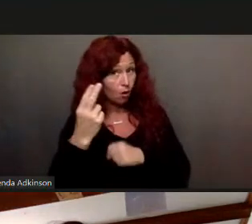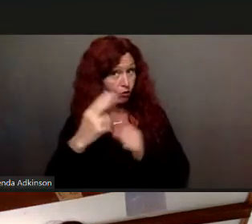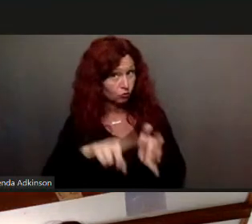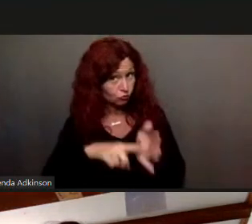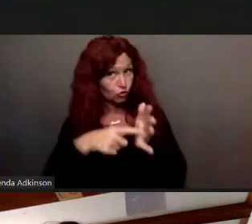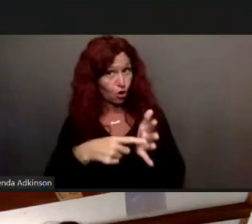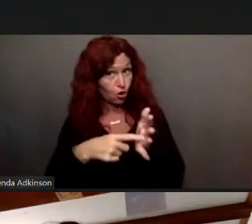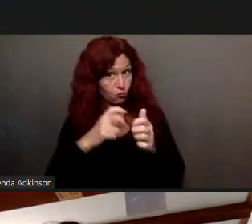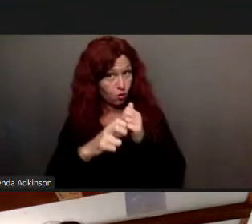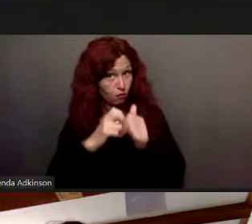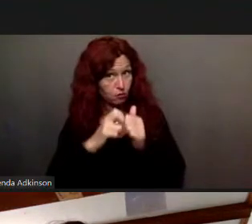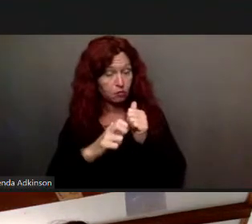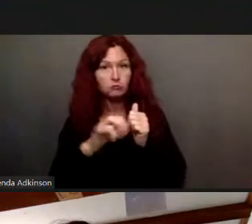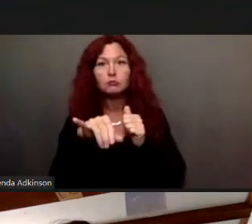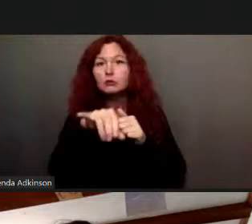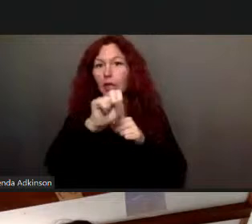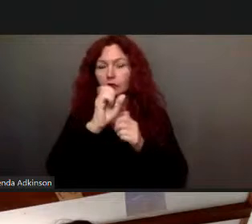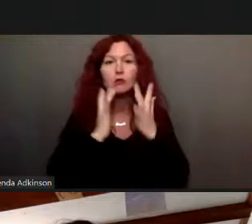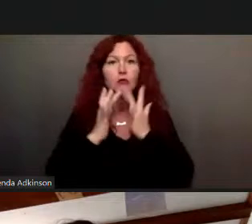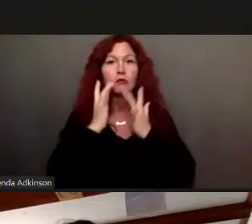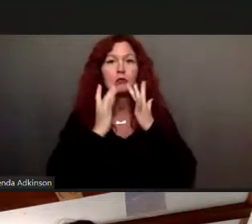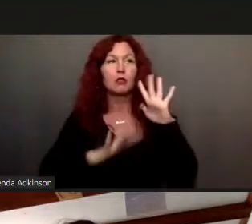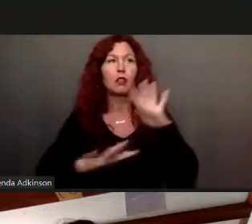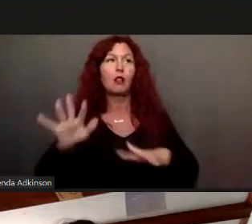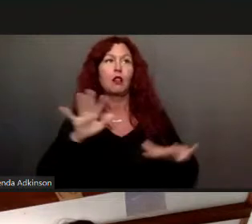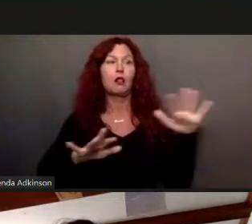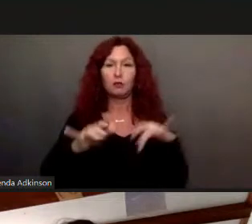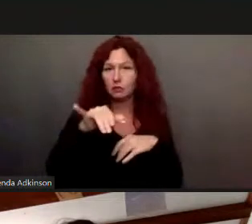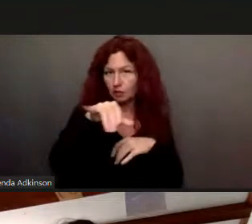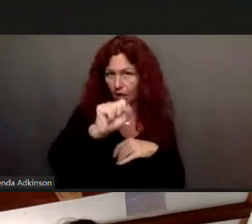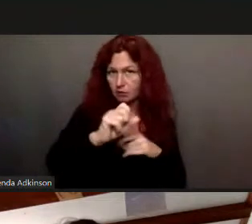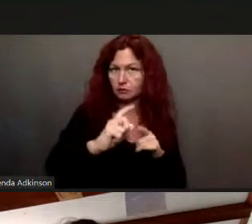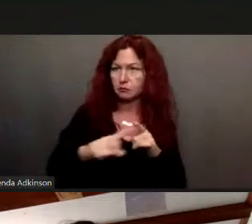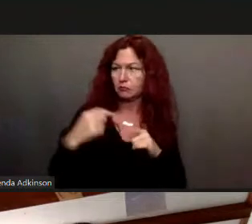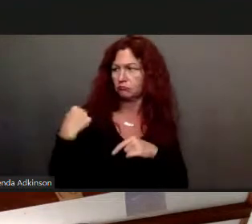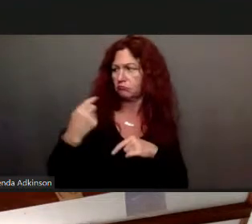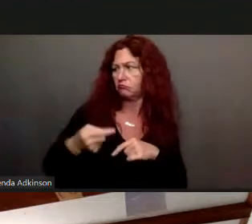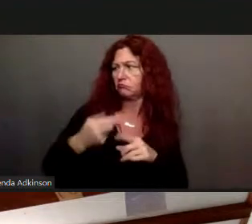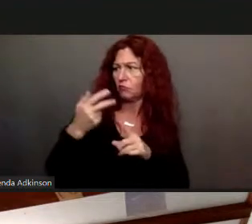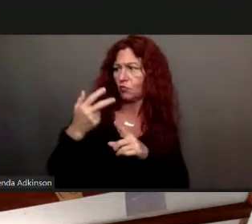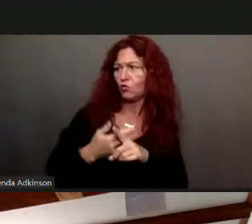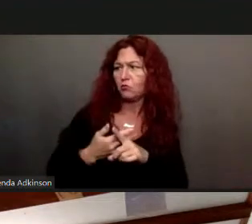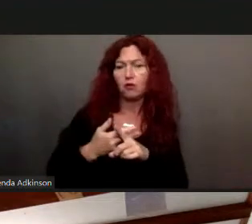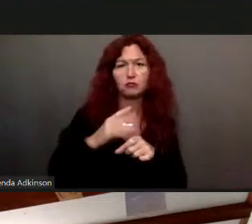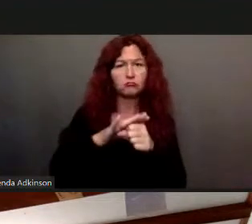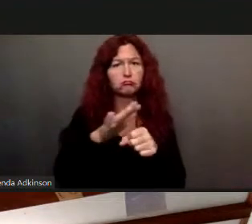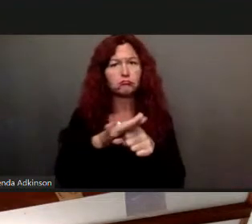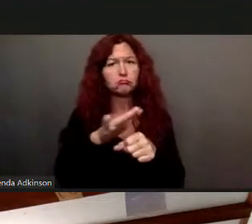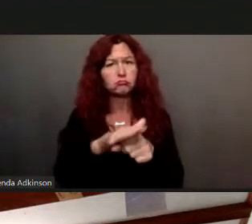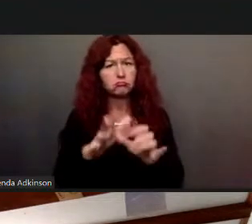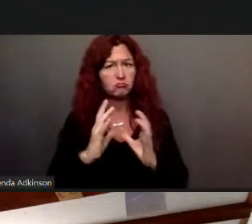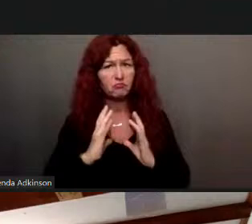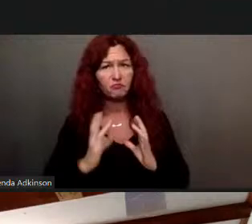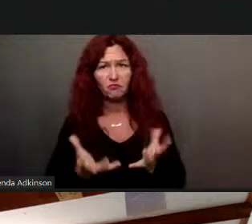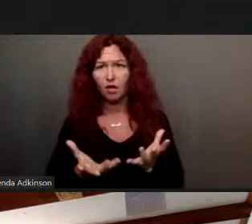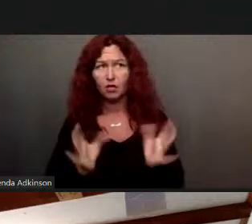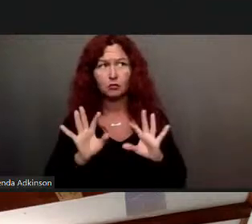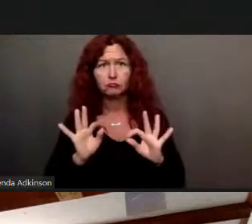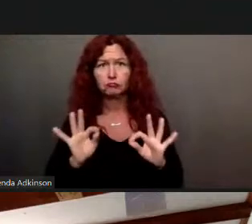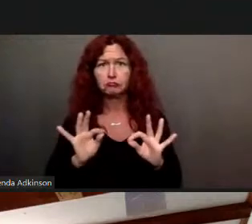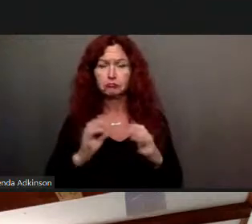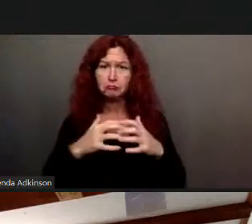but as more and more producers and the supply has gotten better and better, so I don't anticipate he's going to tell you that we have a shortage of PPE.